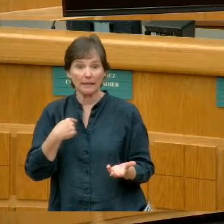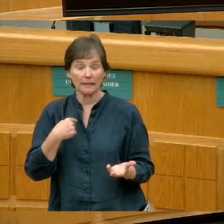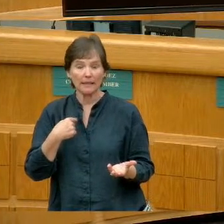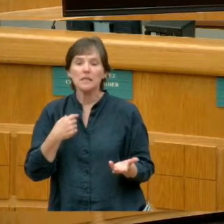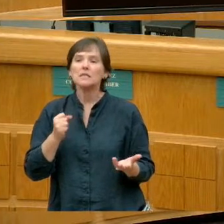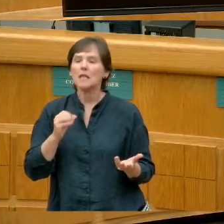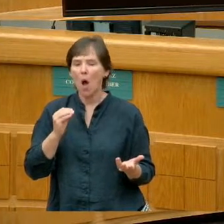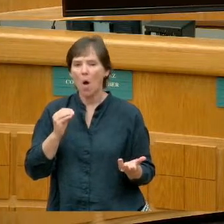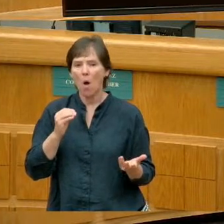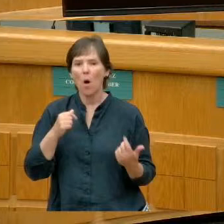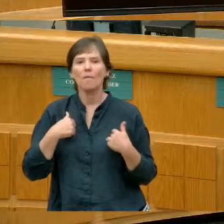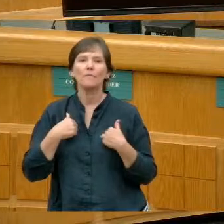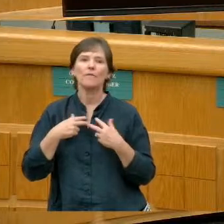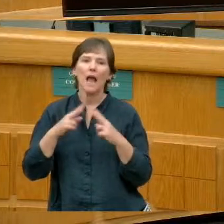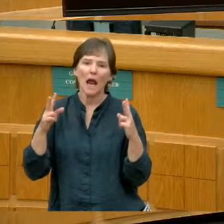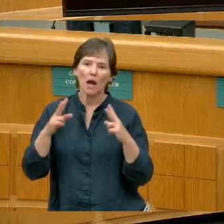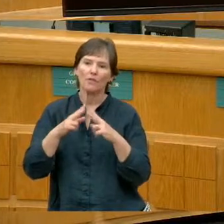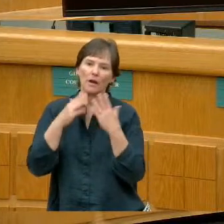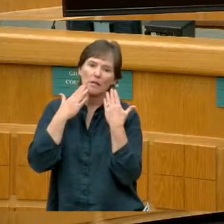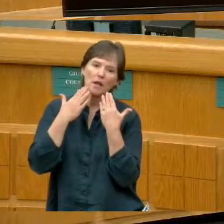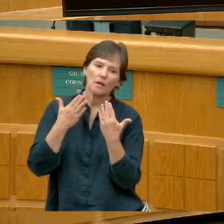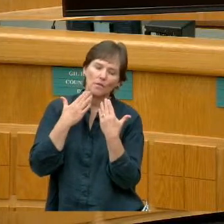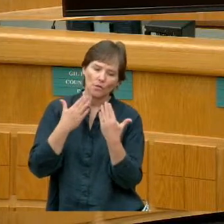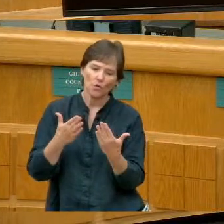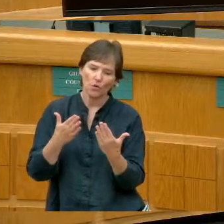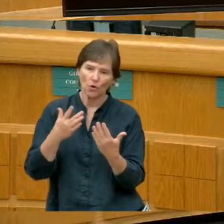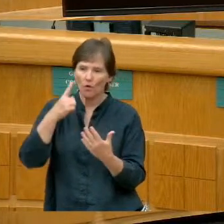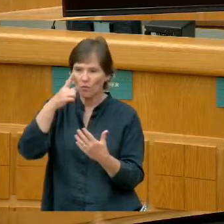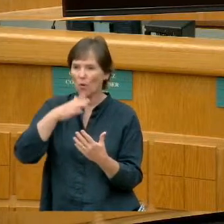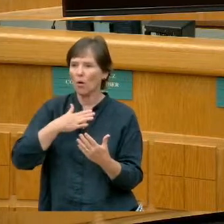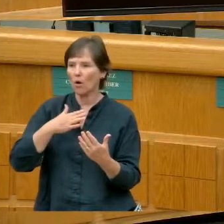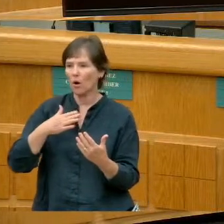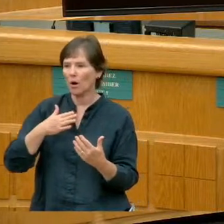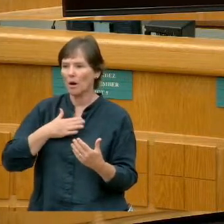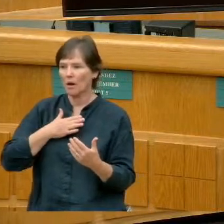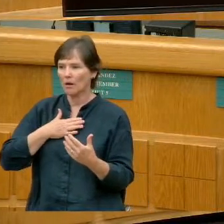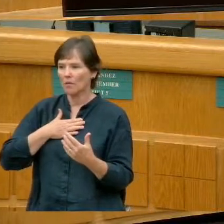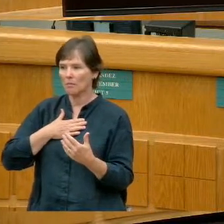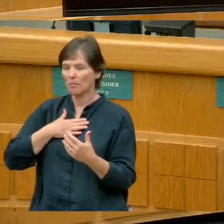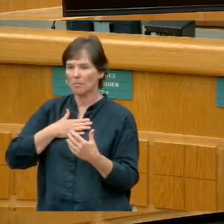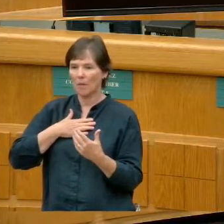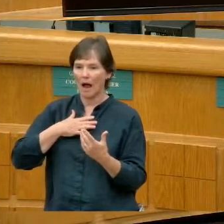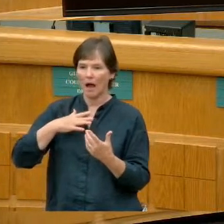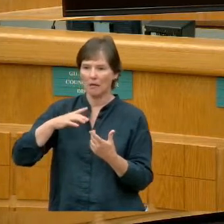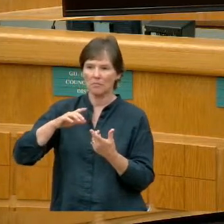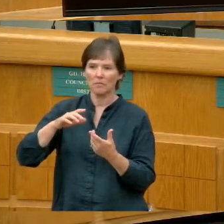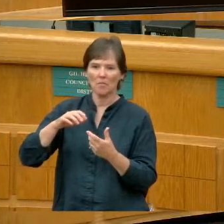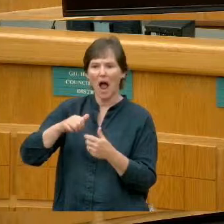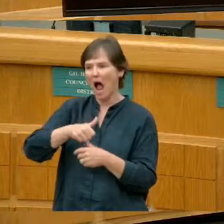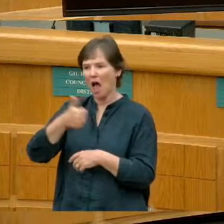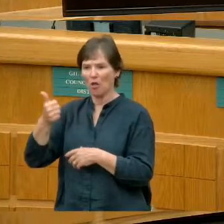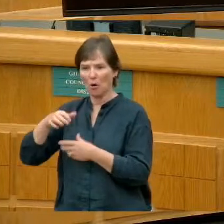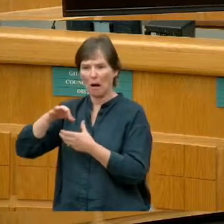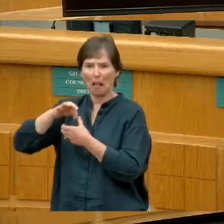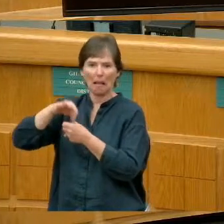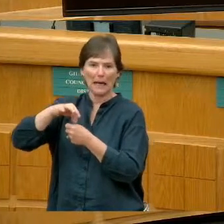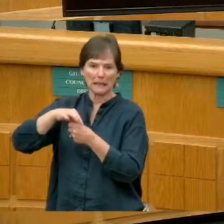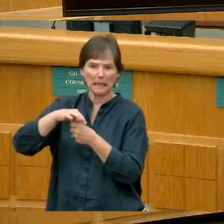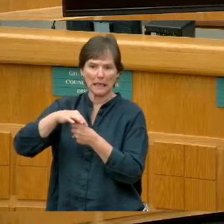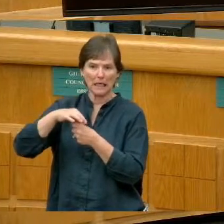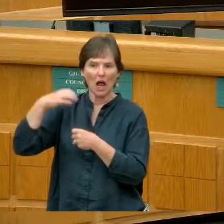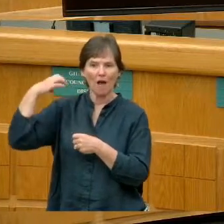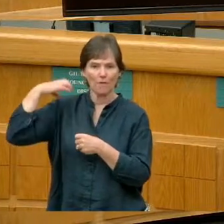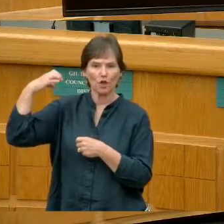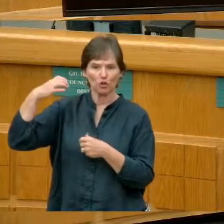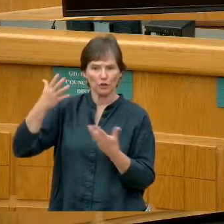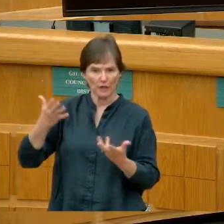So I'm very, very grateful for my fellow elected officials because they understand this urgency, and I've been on